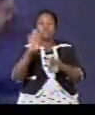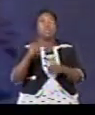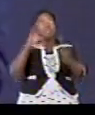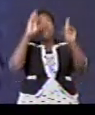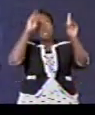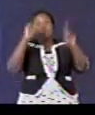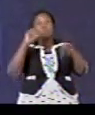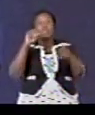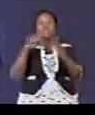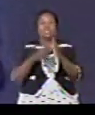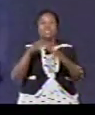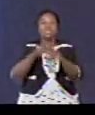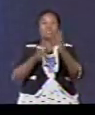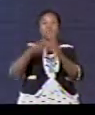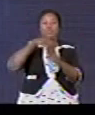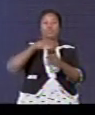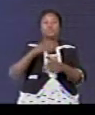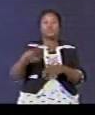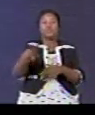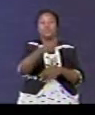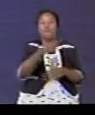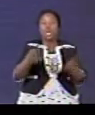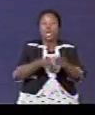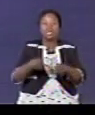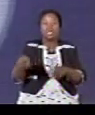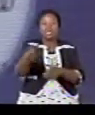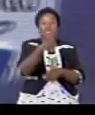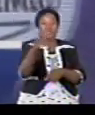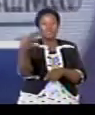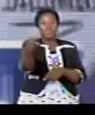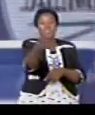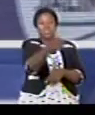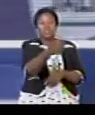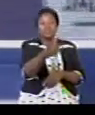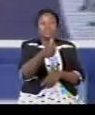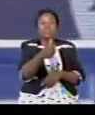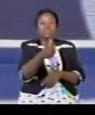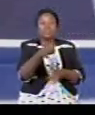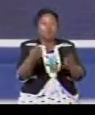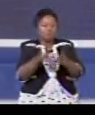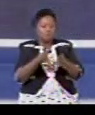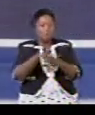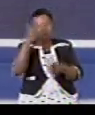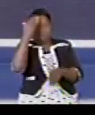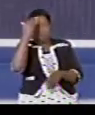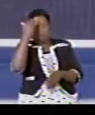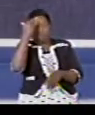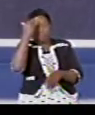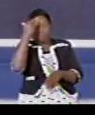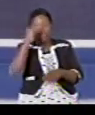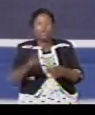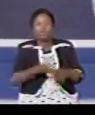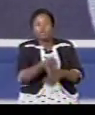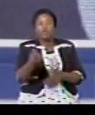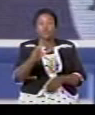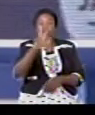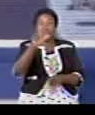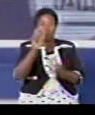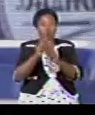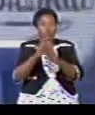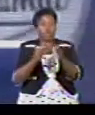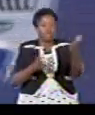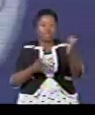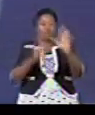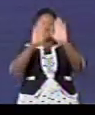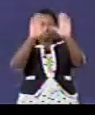the midst of you, as ye yourselves also know. Those three words there,